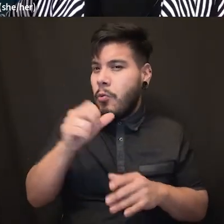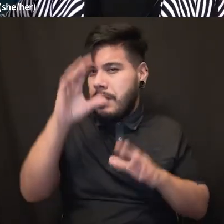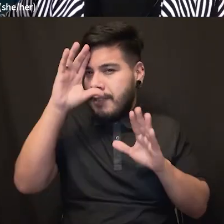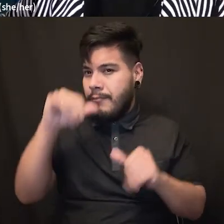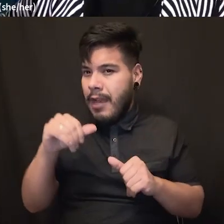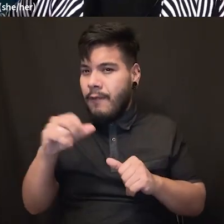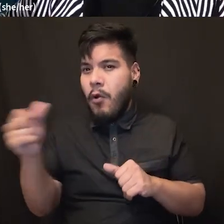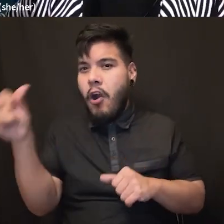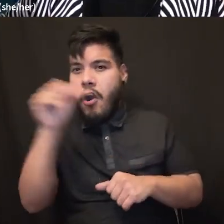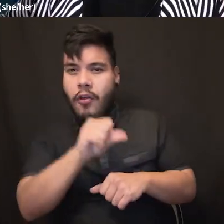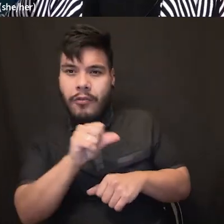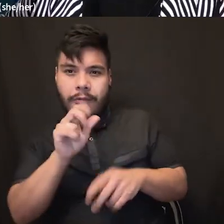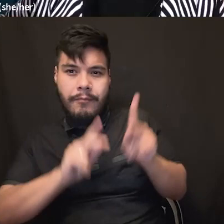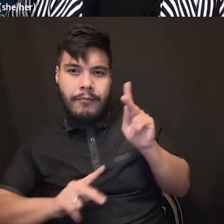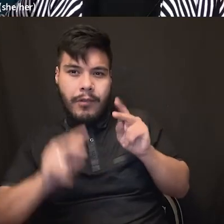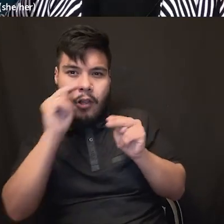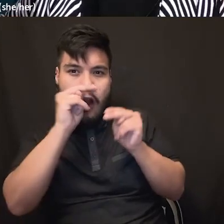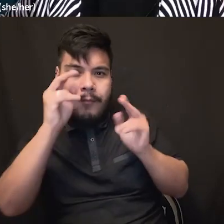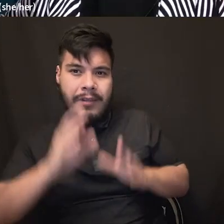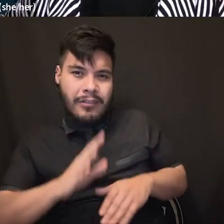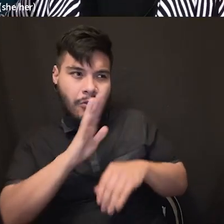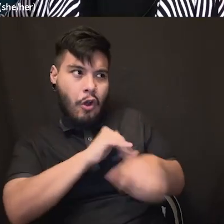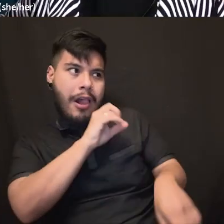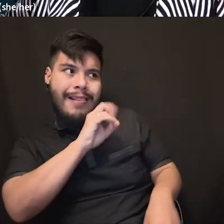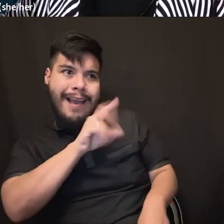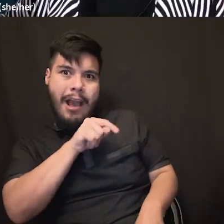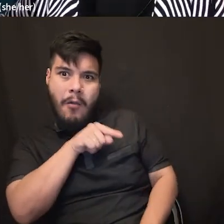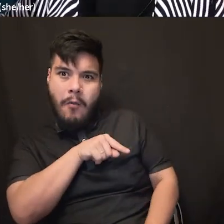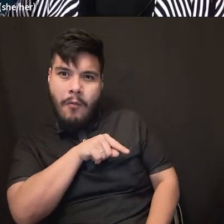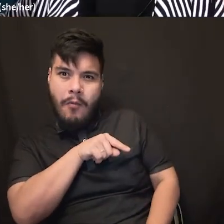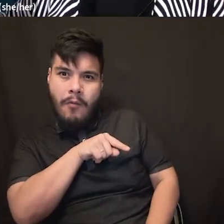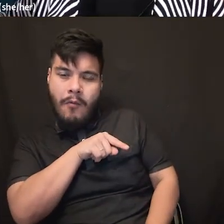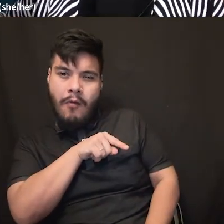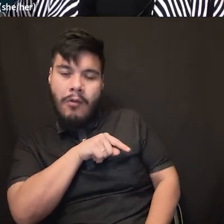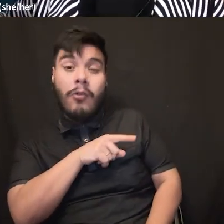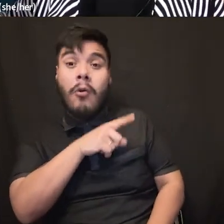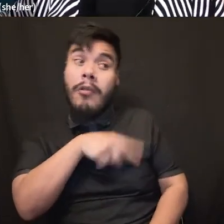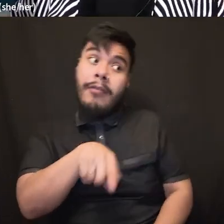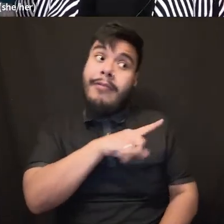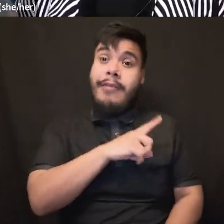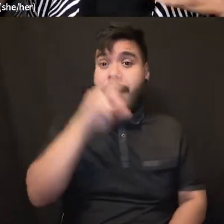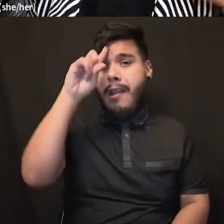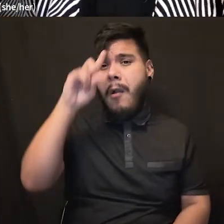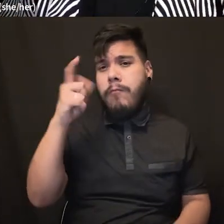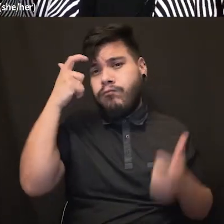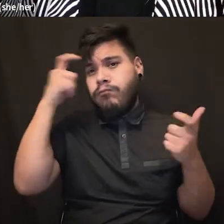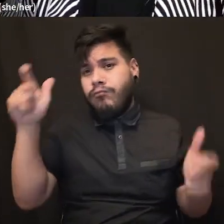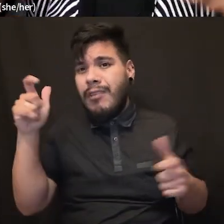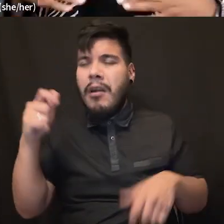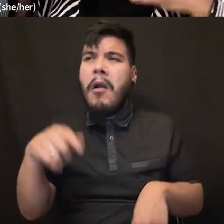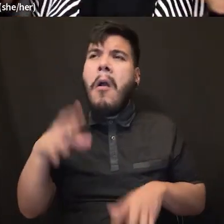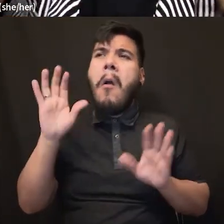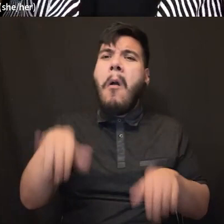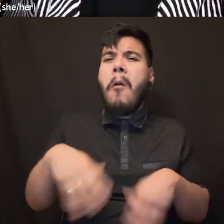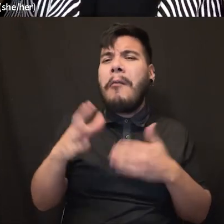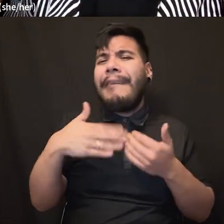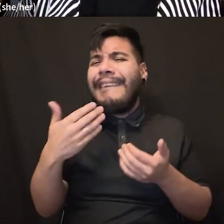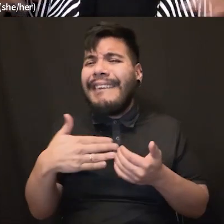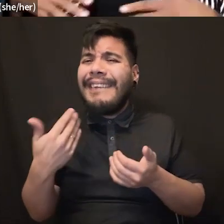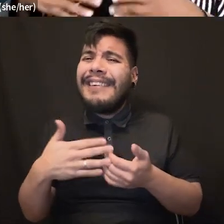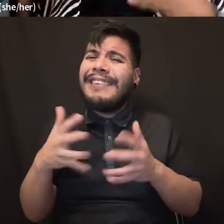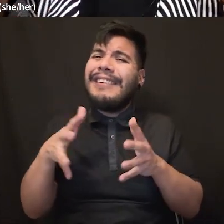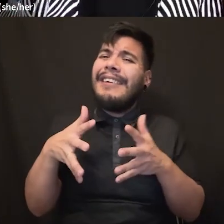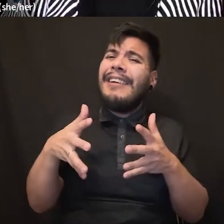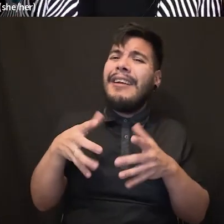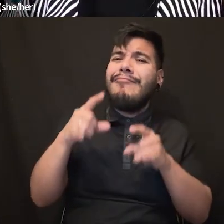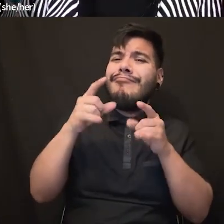out on their fat jokes. And so they think that they can, you know, it's low hanging fruit. They think they can make fat jokes